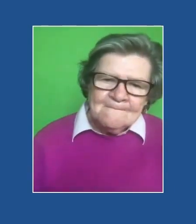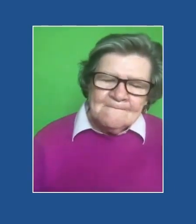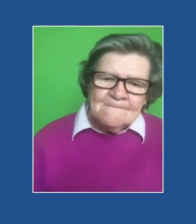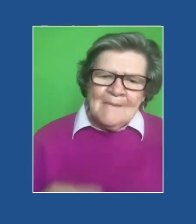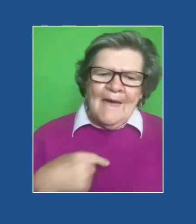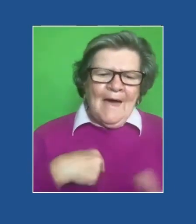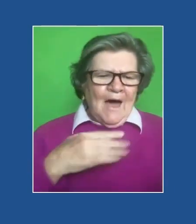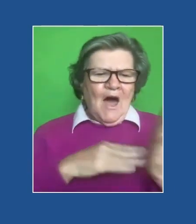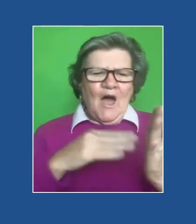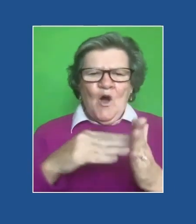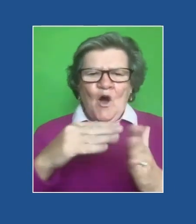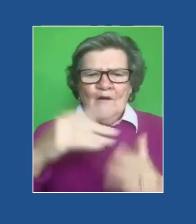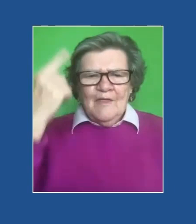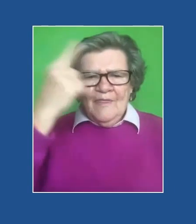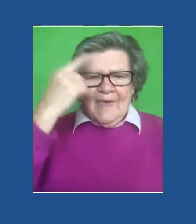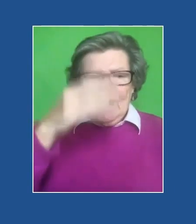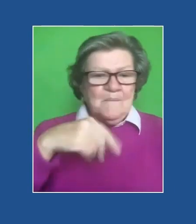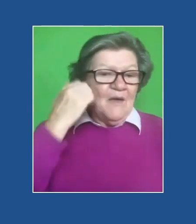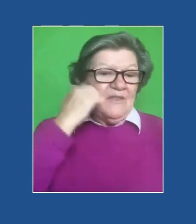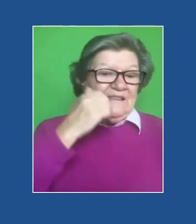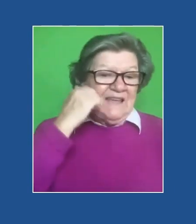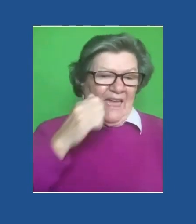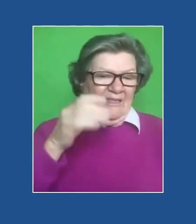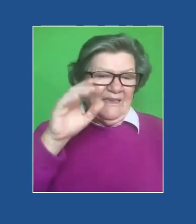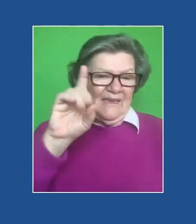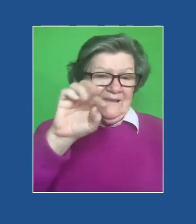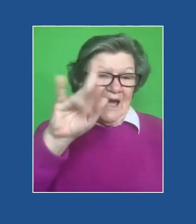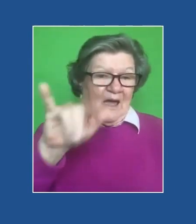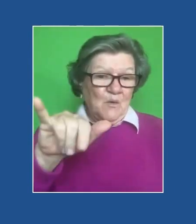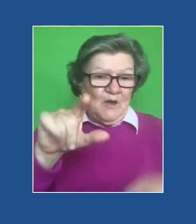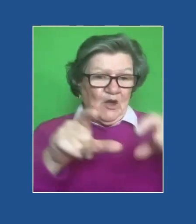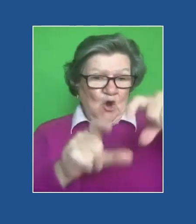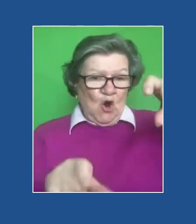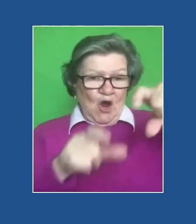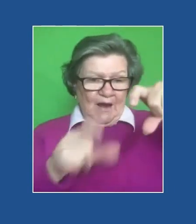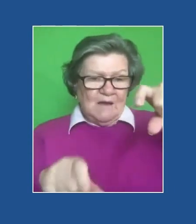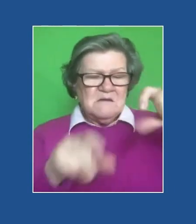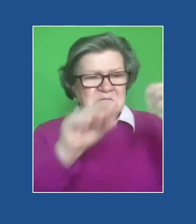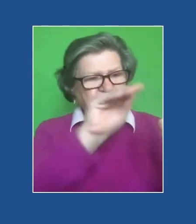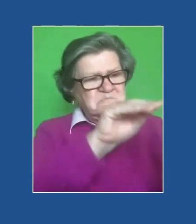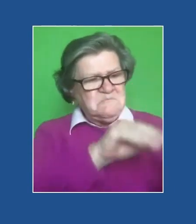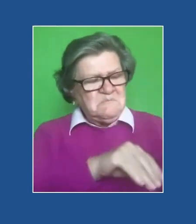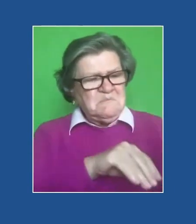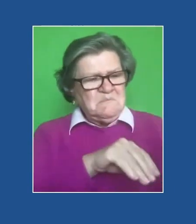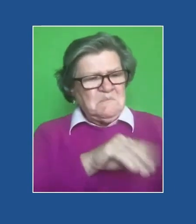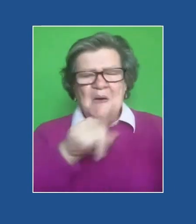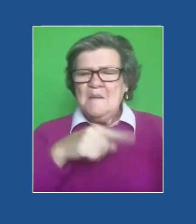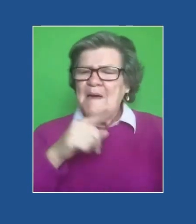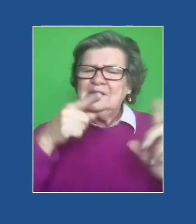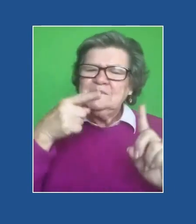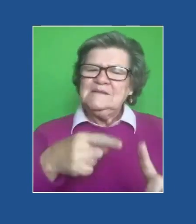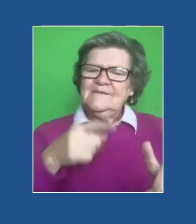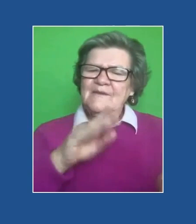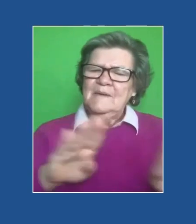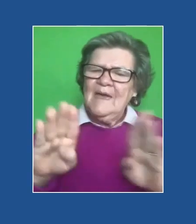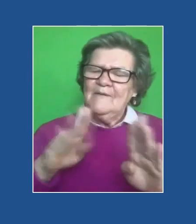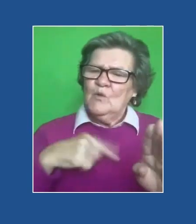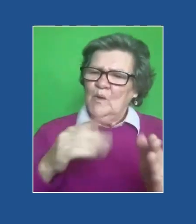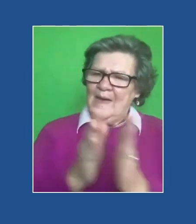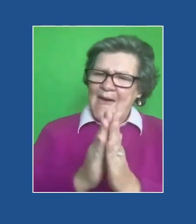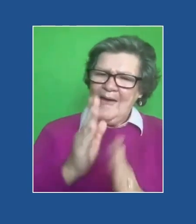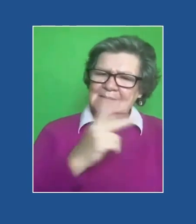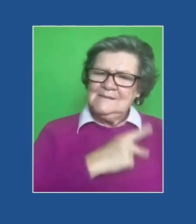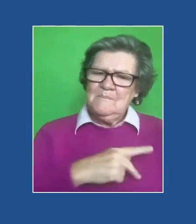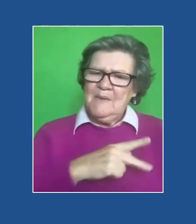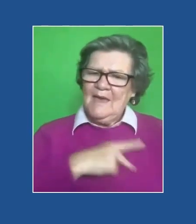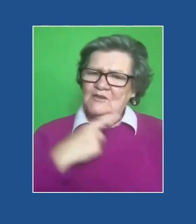think about the daily diary card as a really zoomed in perspective on specific behaviors that we're asking our patients to